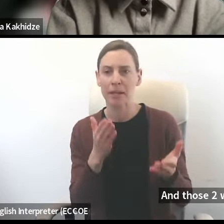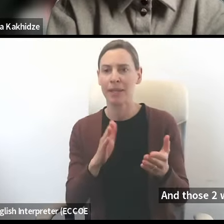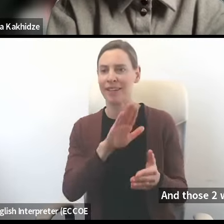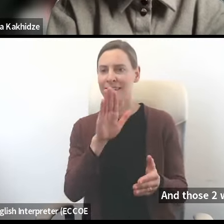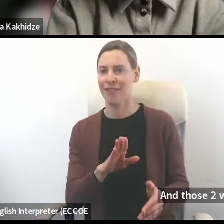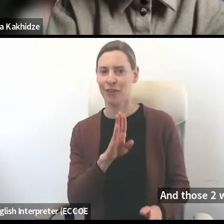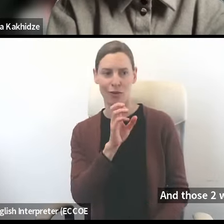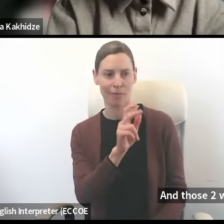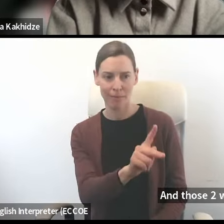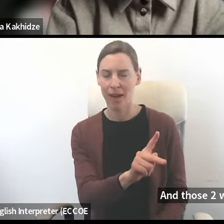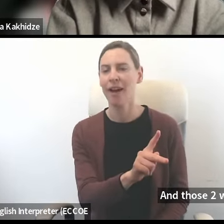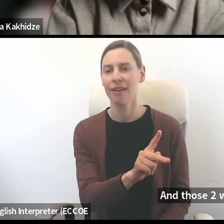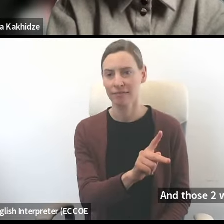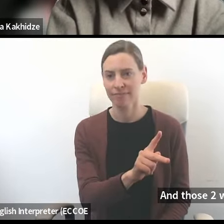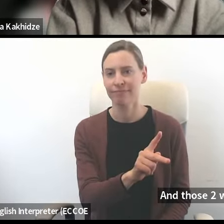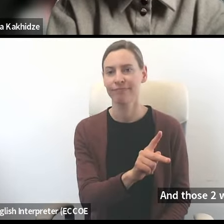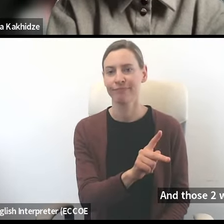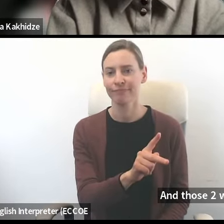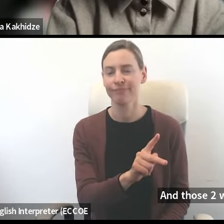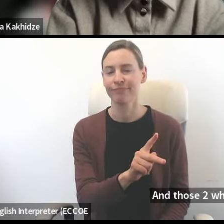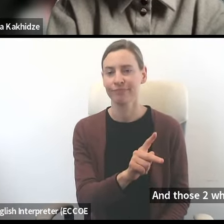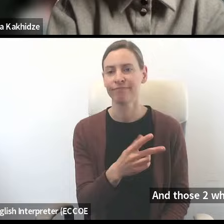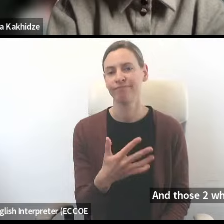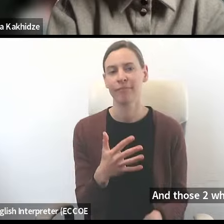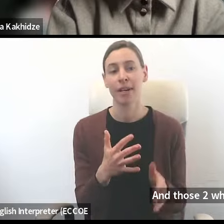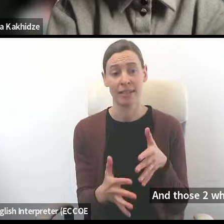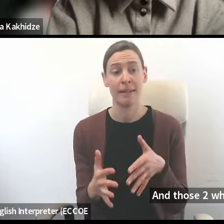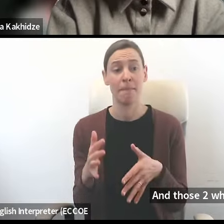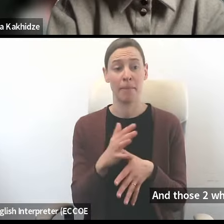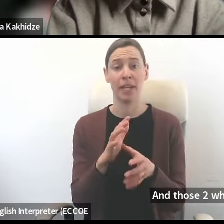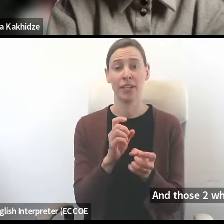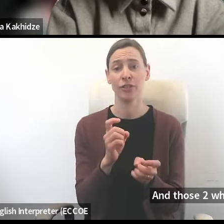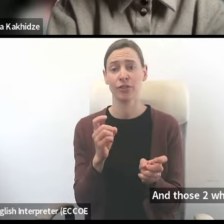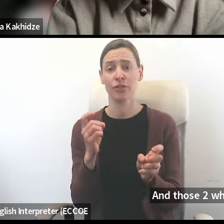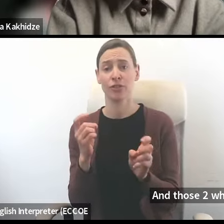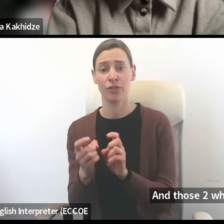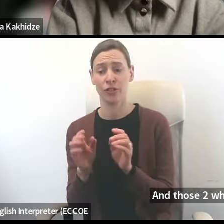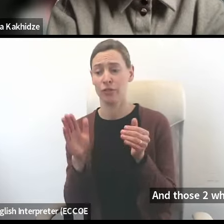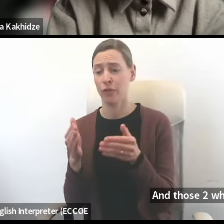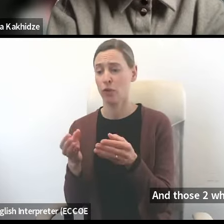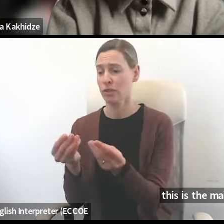This is the main change in working with the landscape, that I cannot work with them